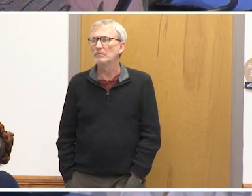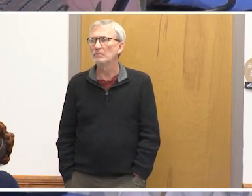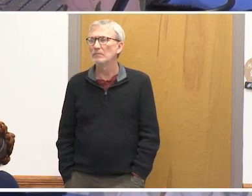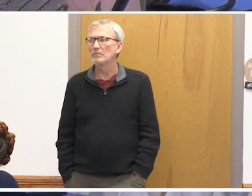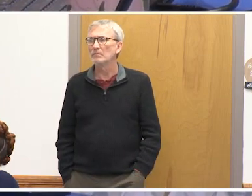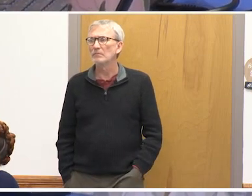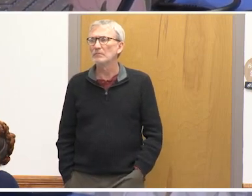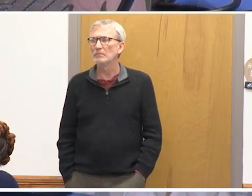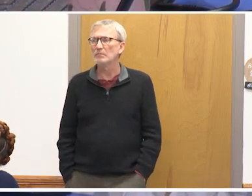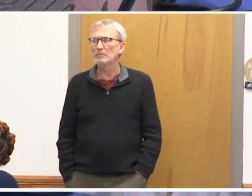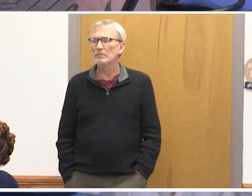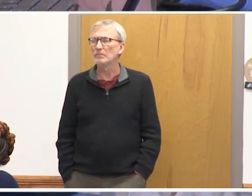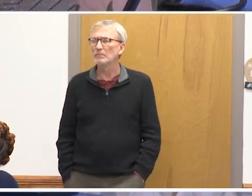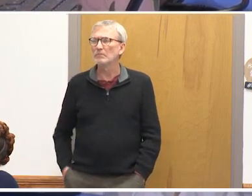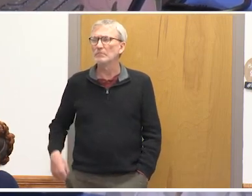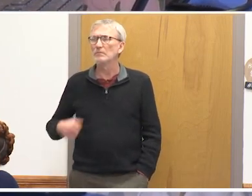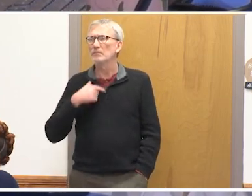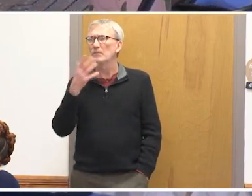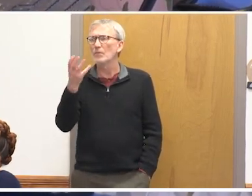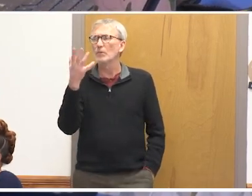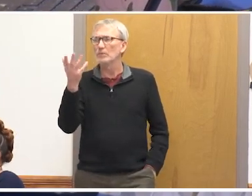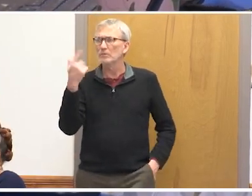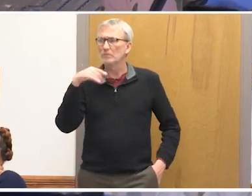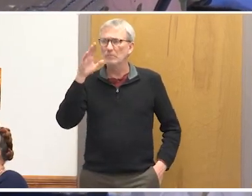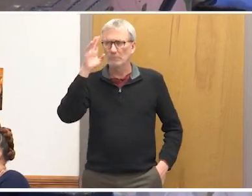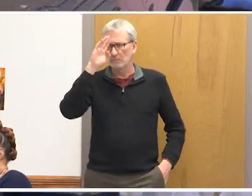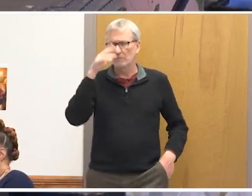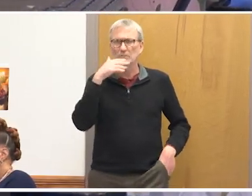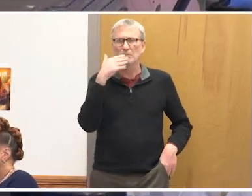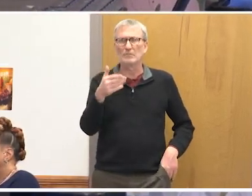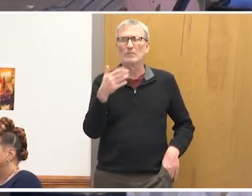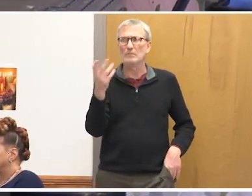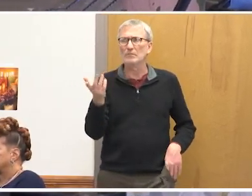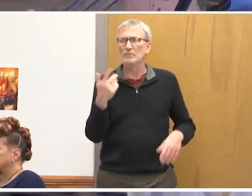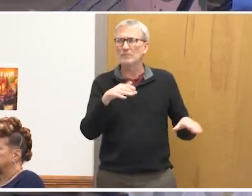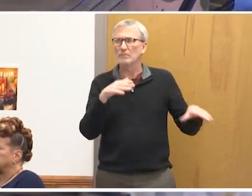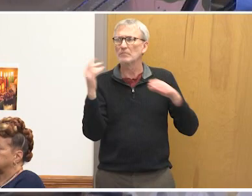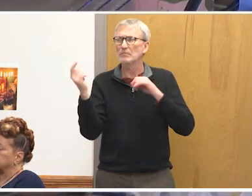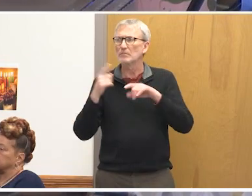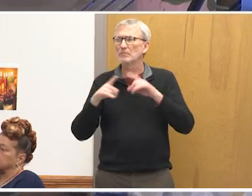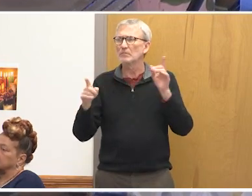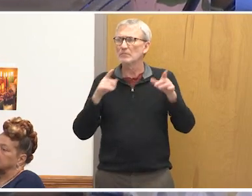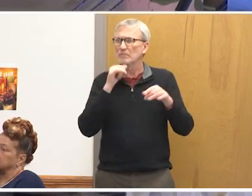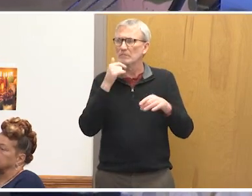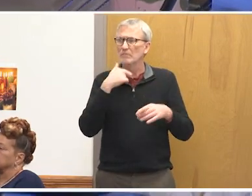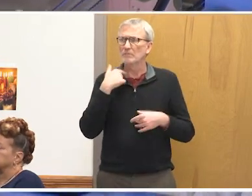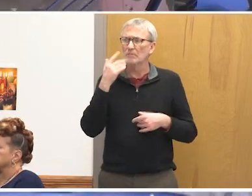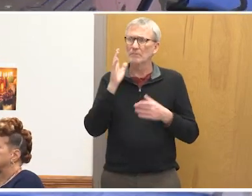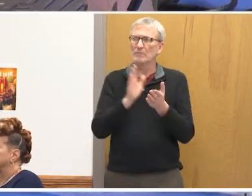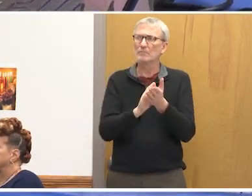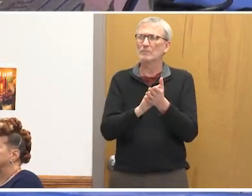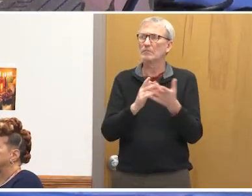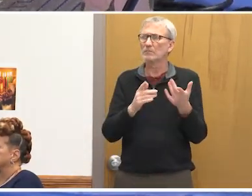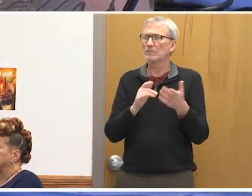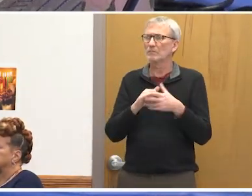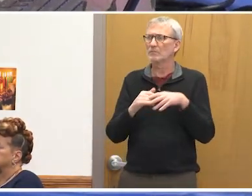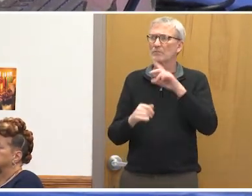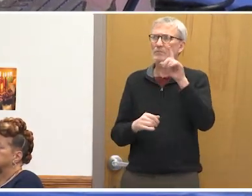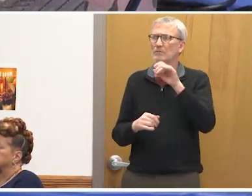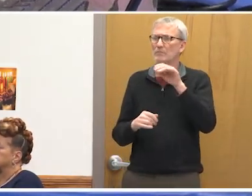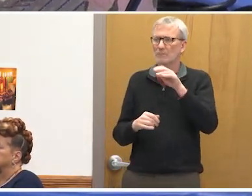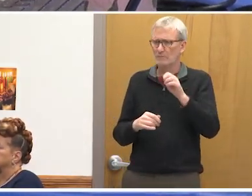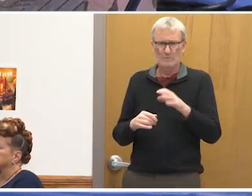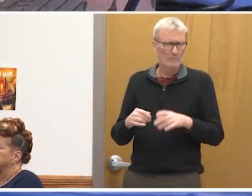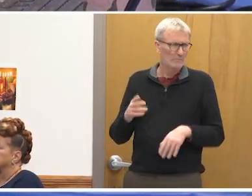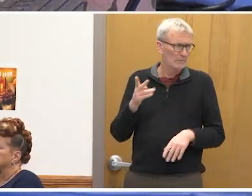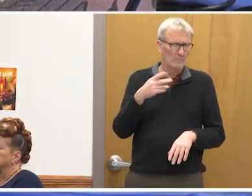And I wanted to acknowledge, I think he might have left, but I feel bad that we didn't acknowledge that the zone police